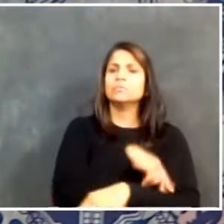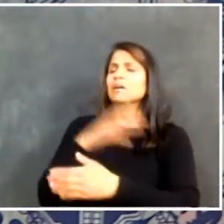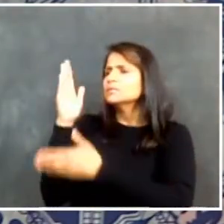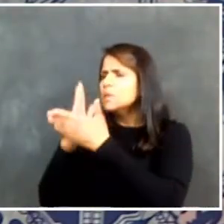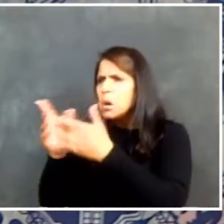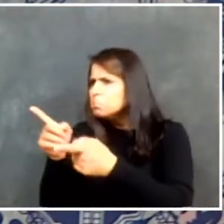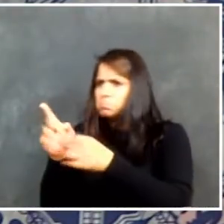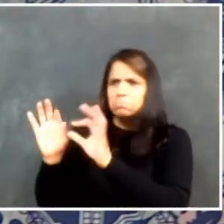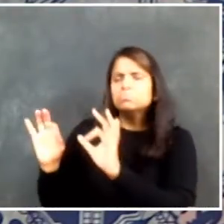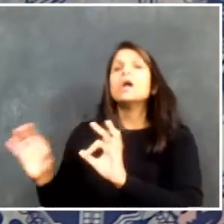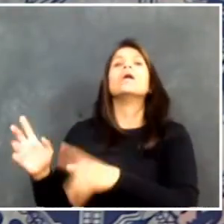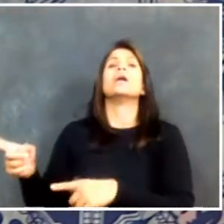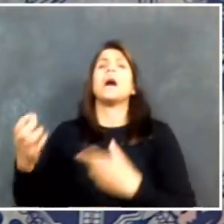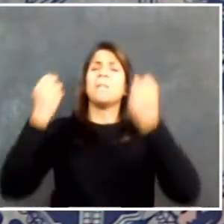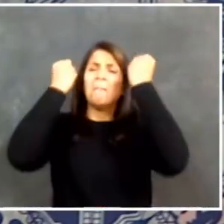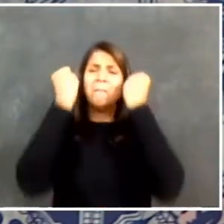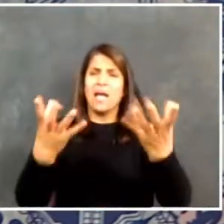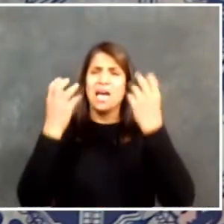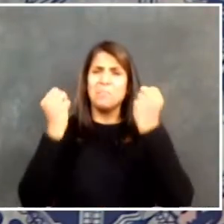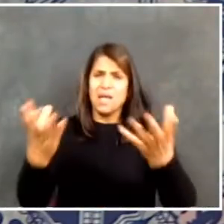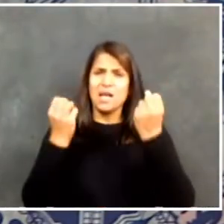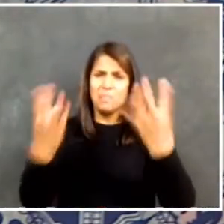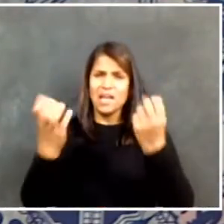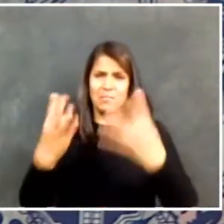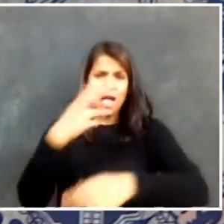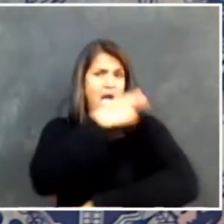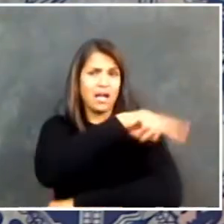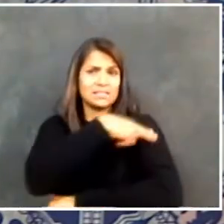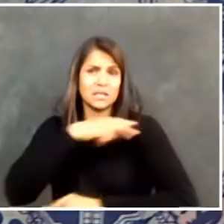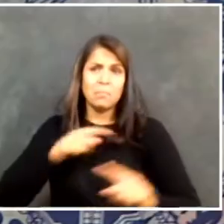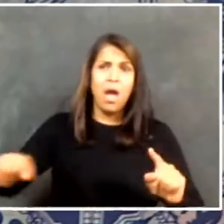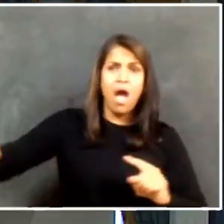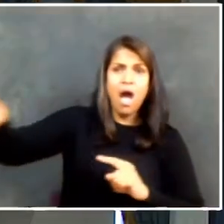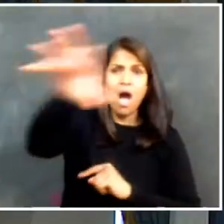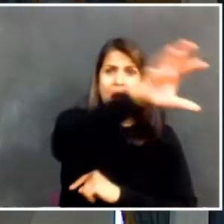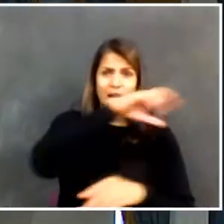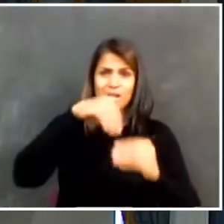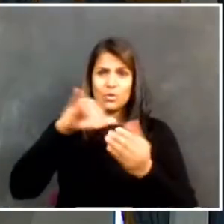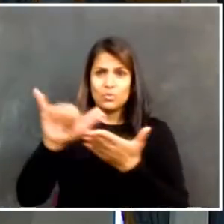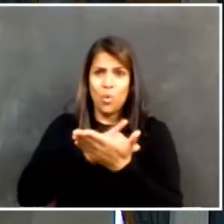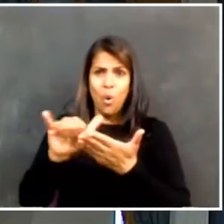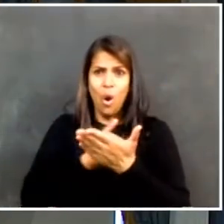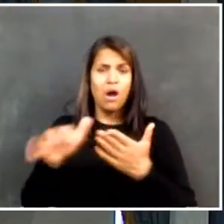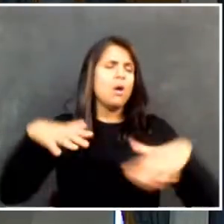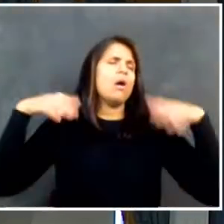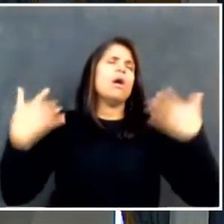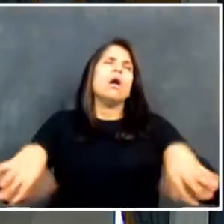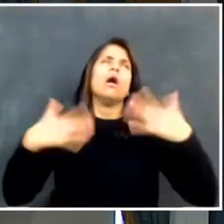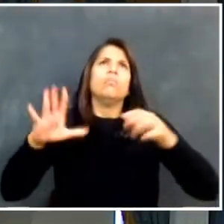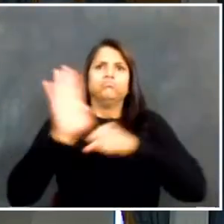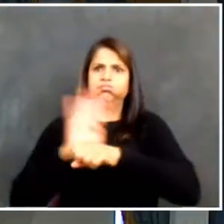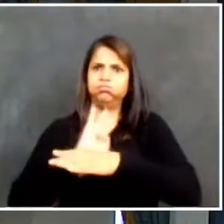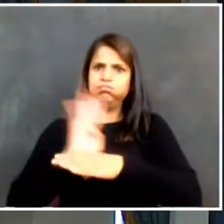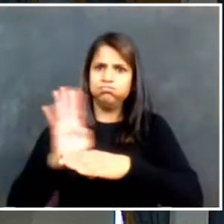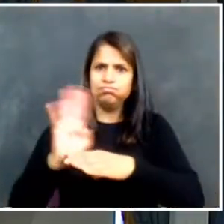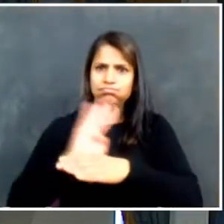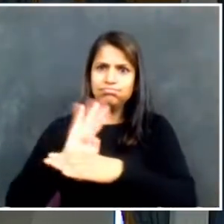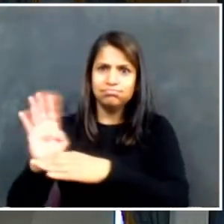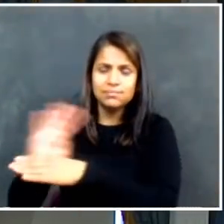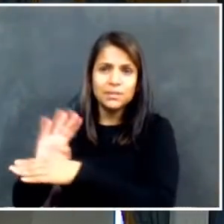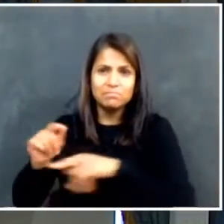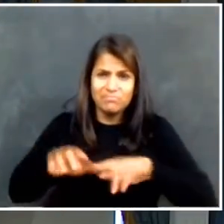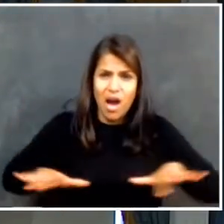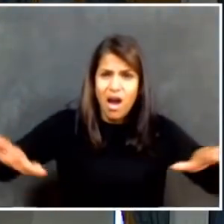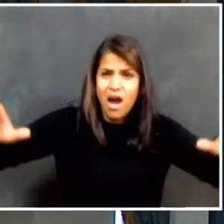been consistent throughout this crisis. Julia from the Post is up next. Julia. Hey, Mr. Mayor, how are you?